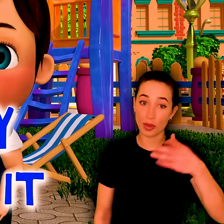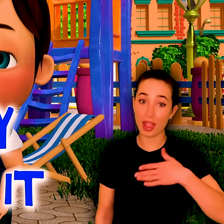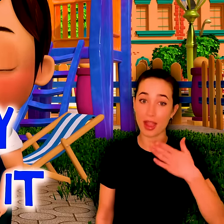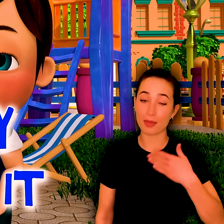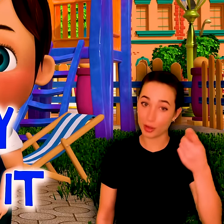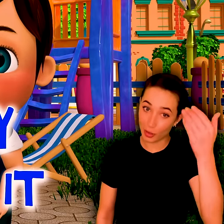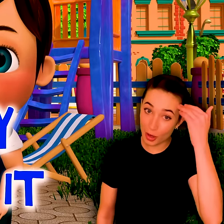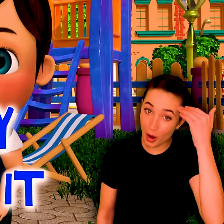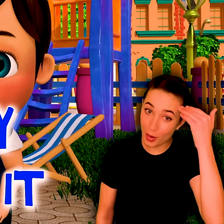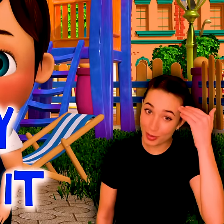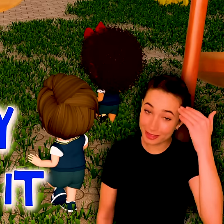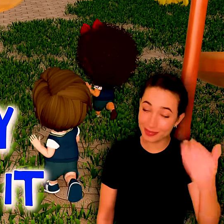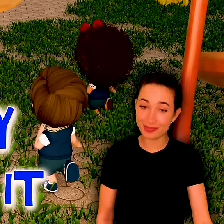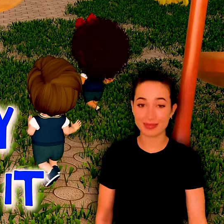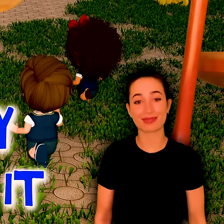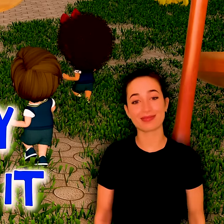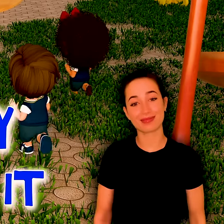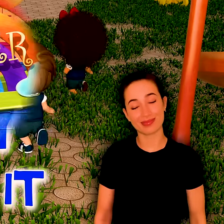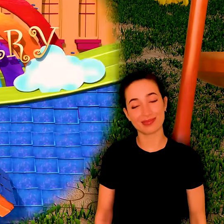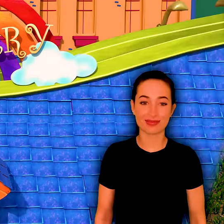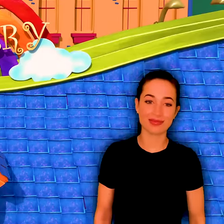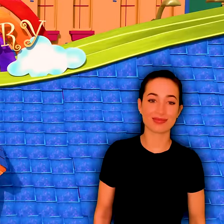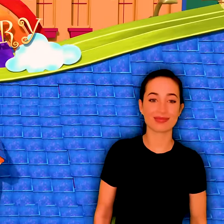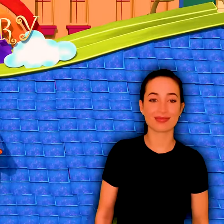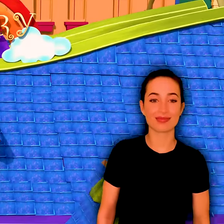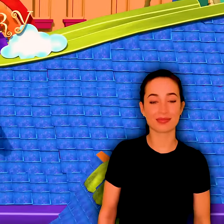if you're happy and you know it